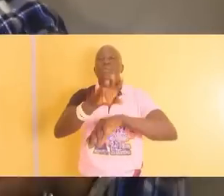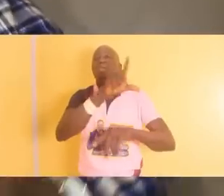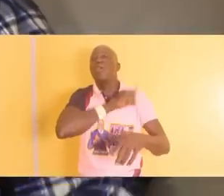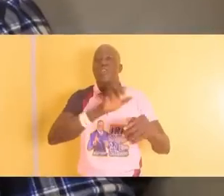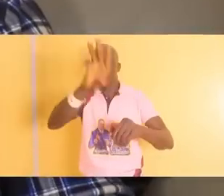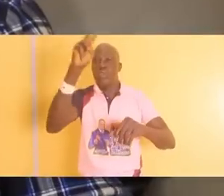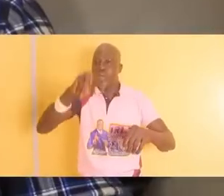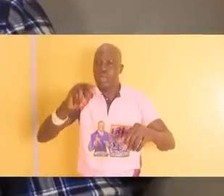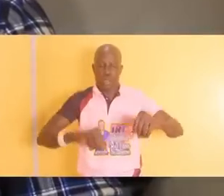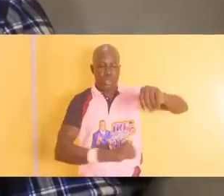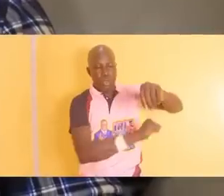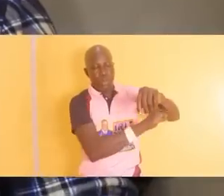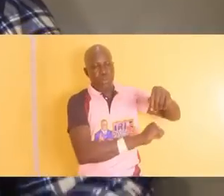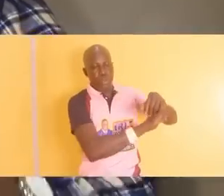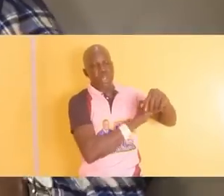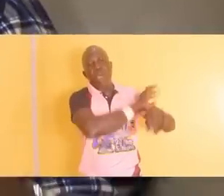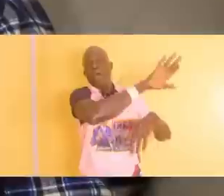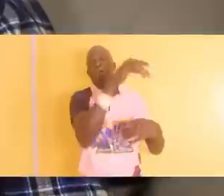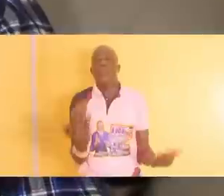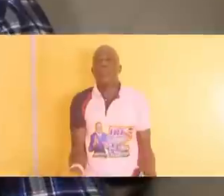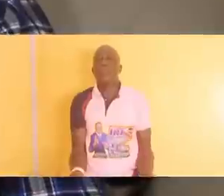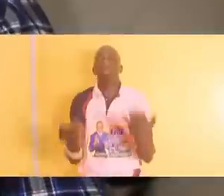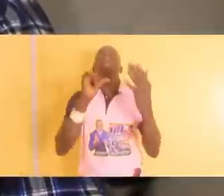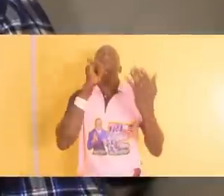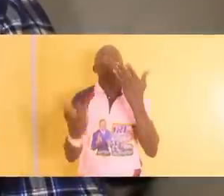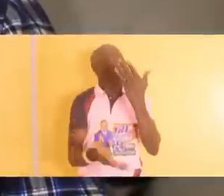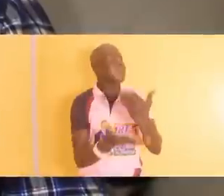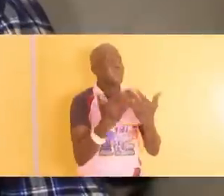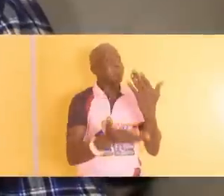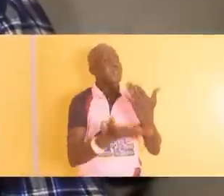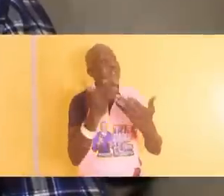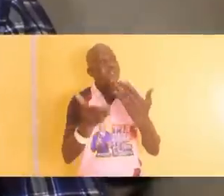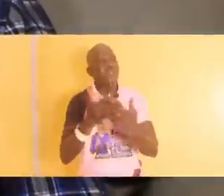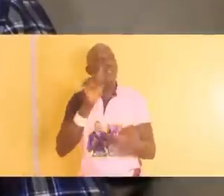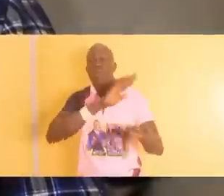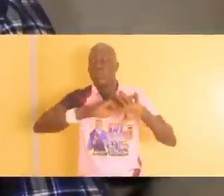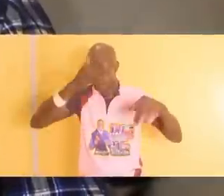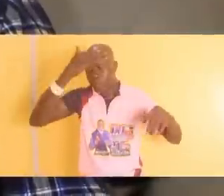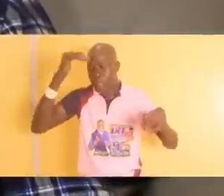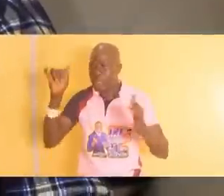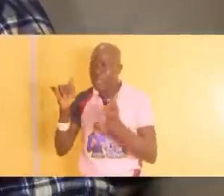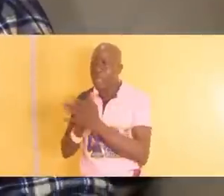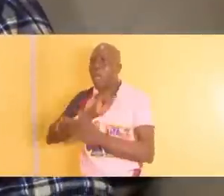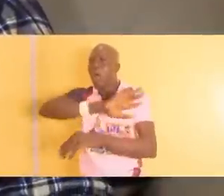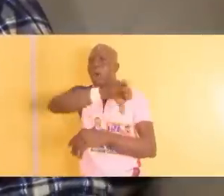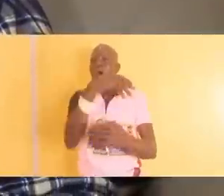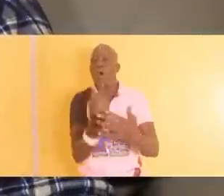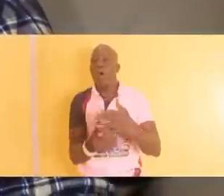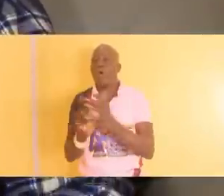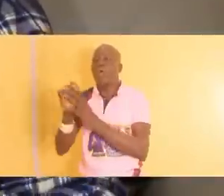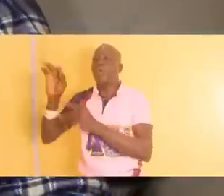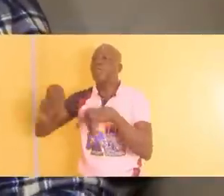Yes, you need only around the world to rise is not easy. Don't forget that